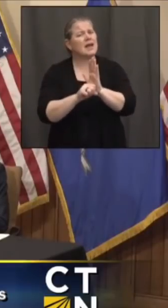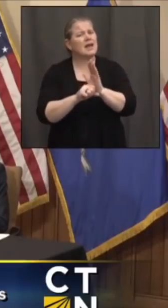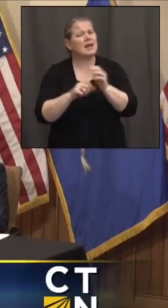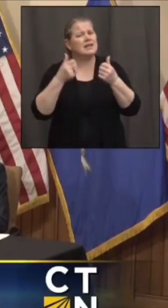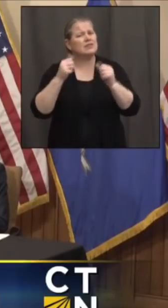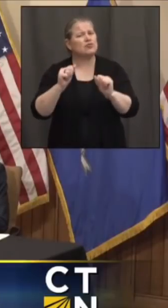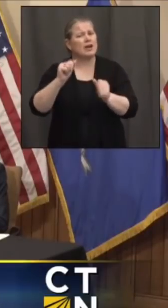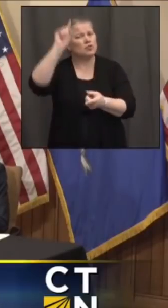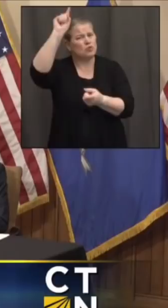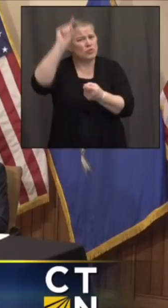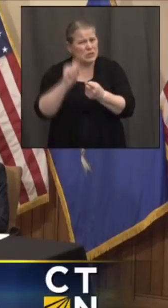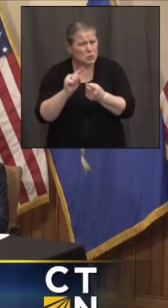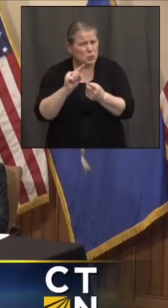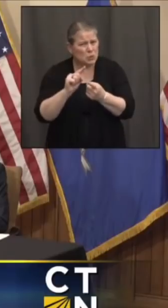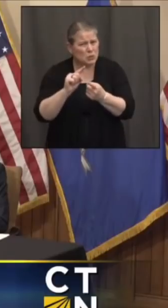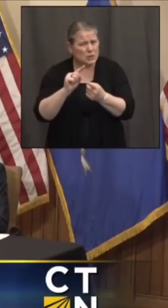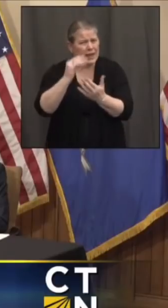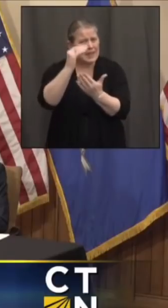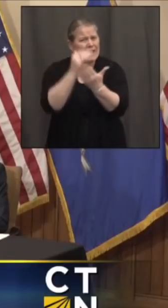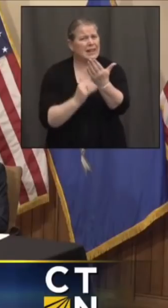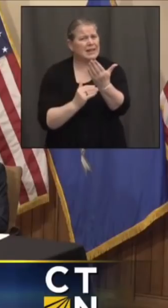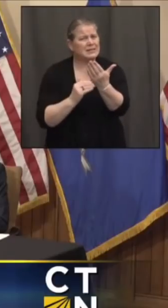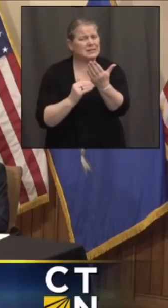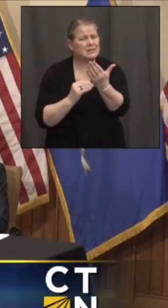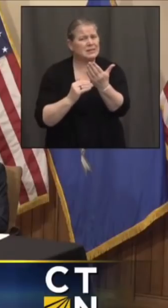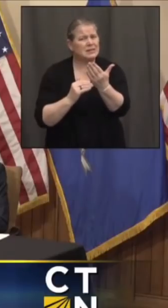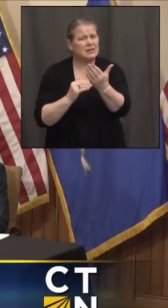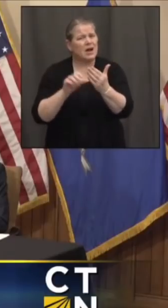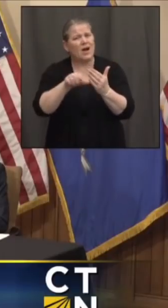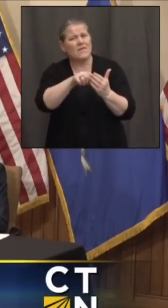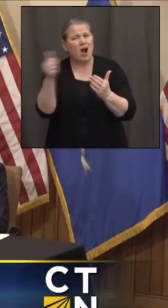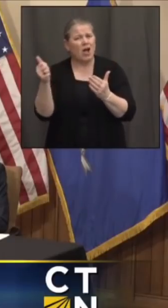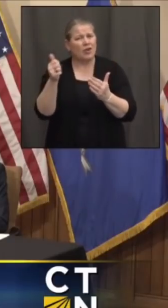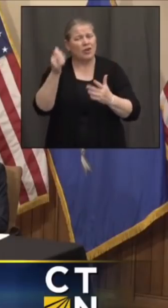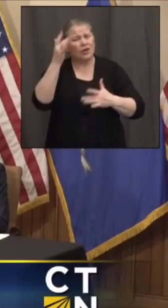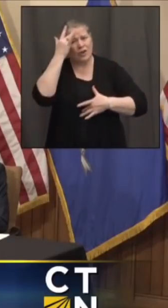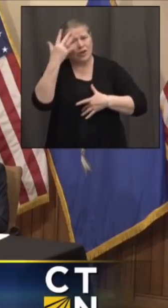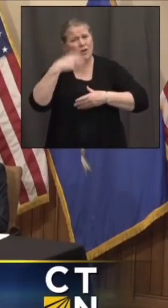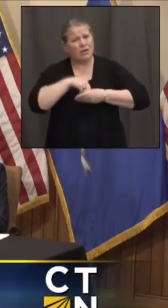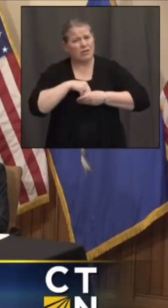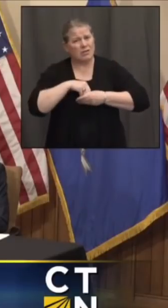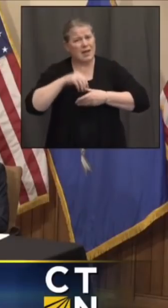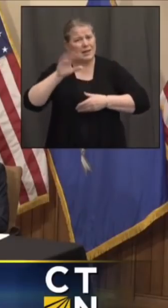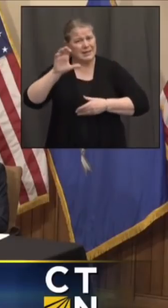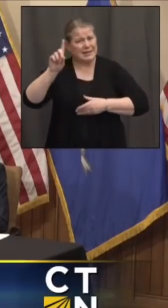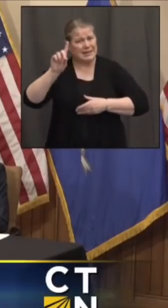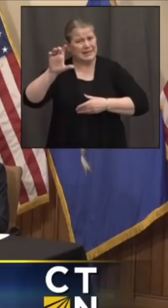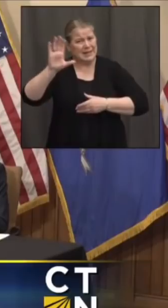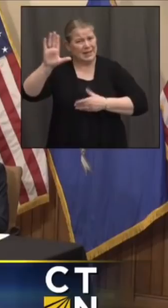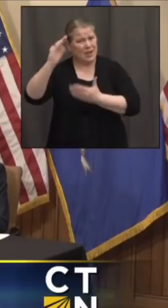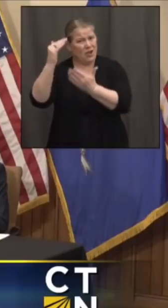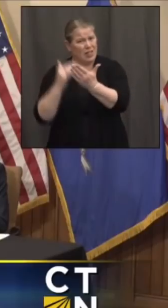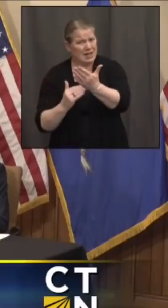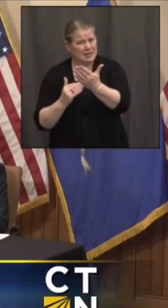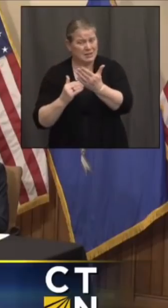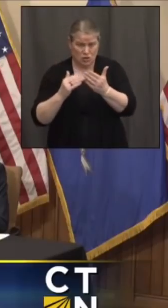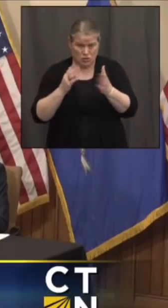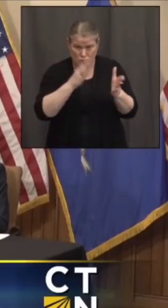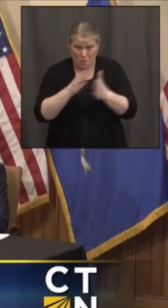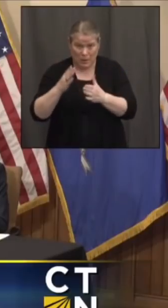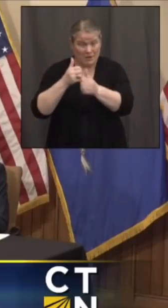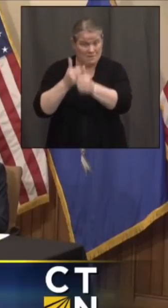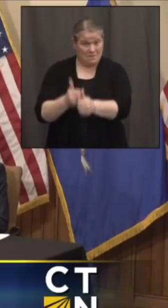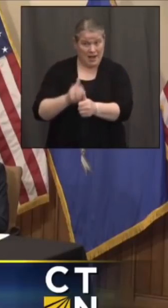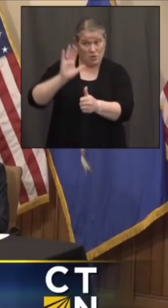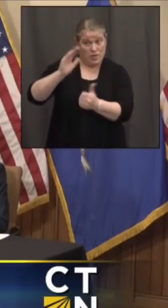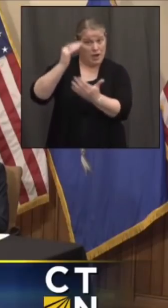underlying conditions that the CDC submitted. Do you plan to use the CDC list, or are you going to adapt the CDC list